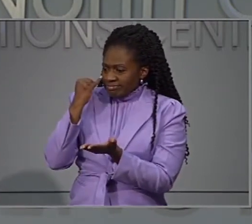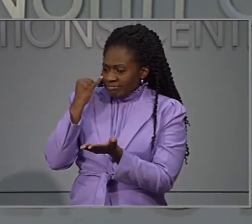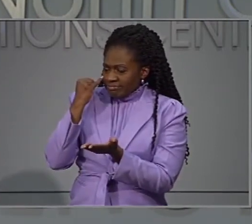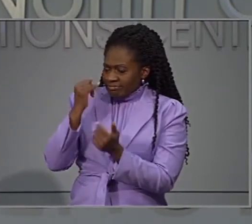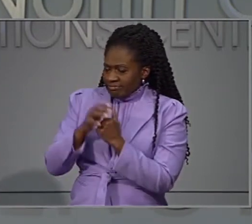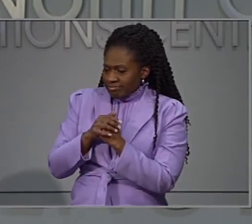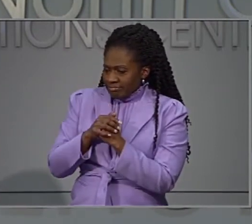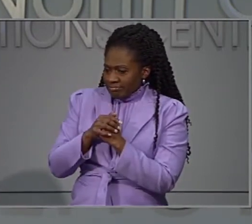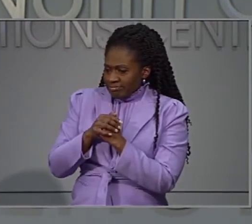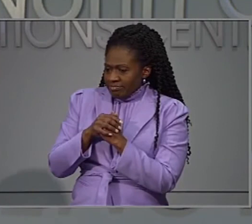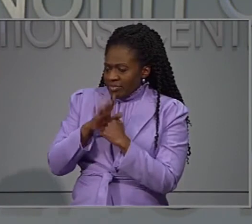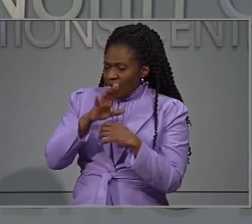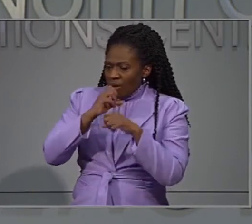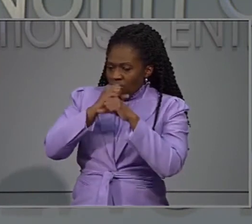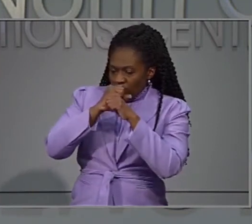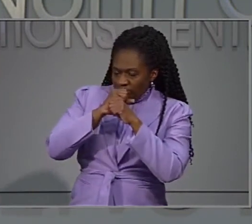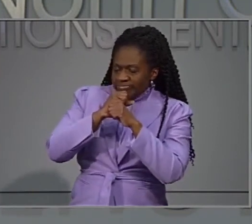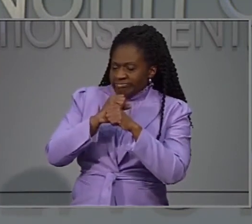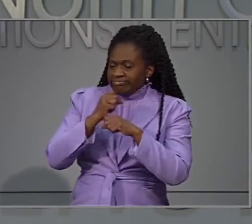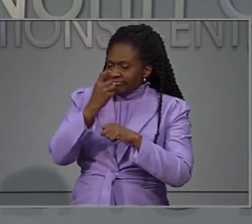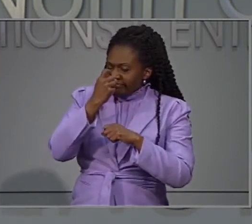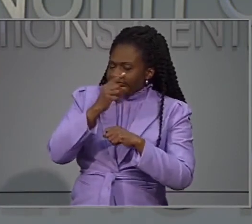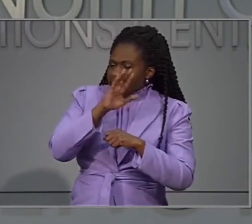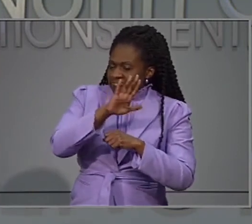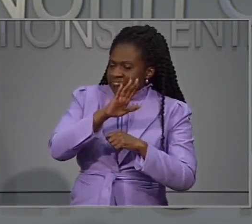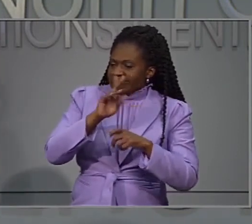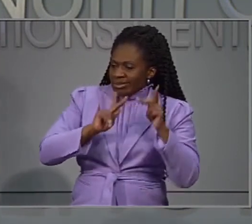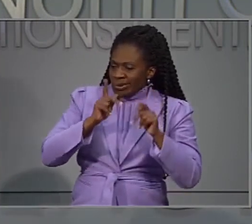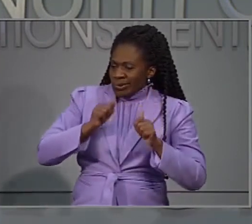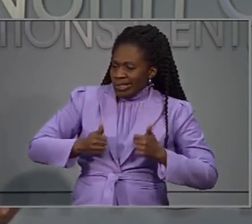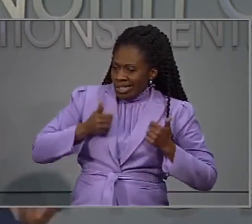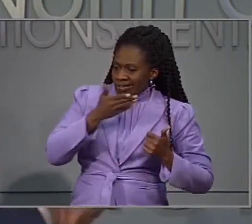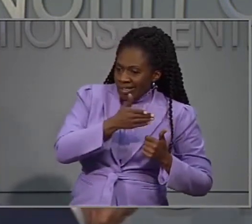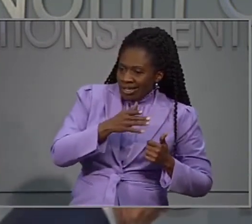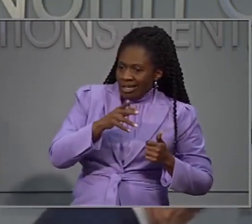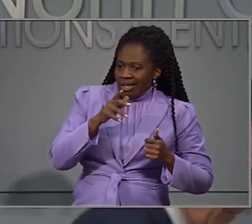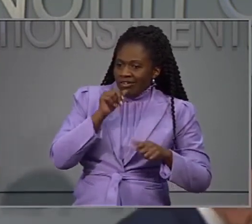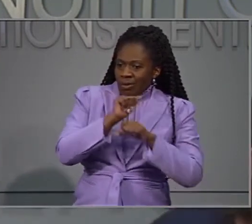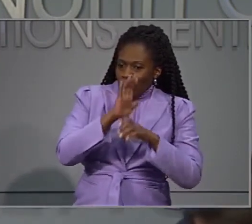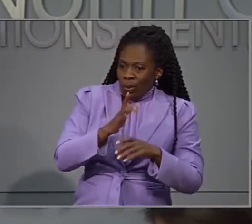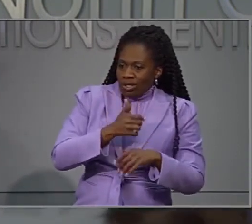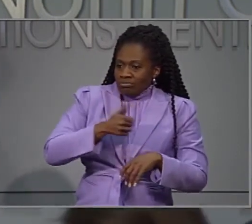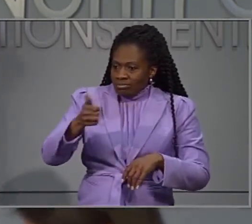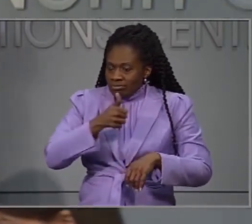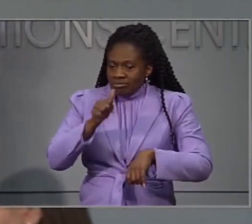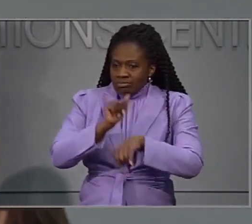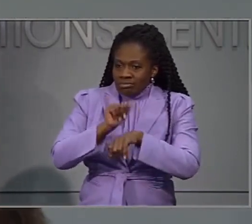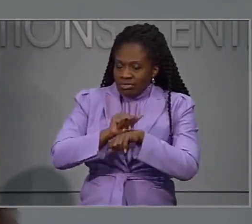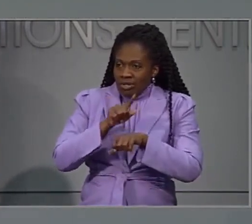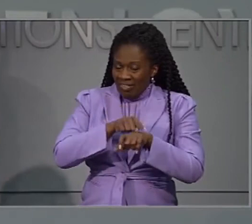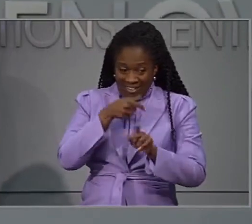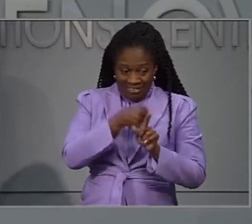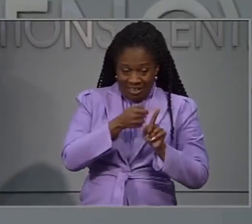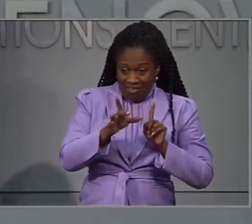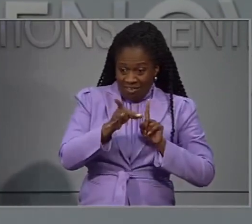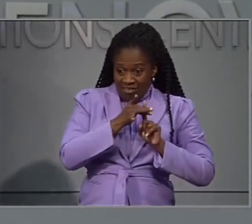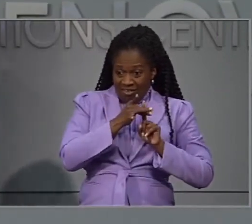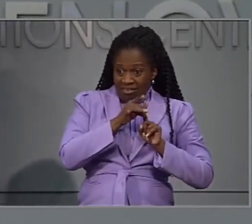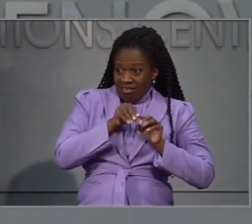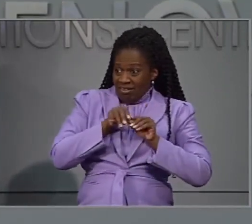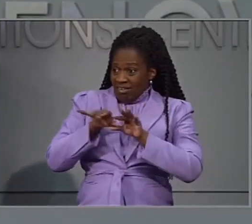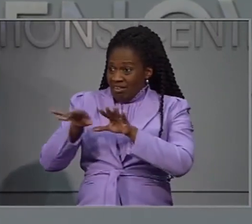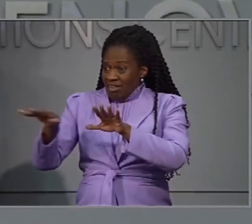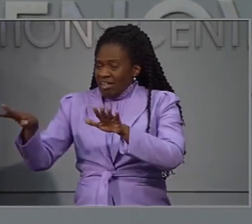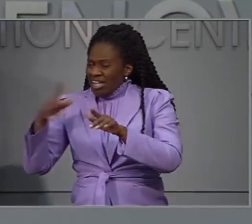the privacy of the residents, but the concern about the employees that are leaving those facilities and then going out in the community, whether you'd like to see